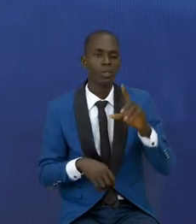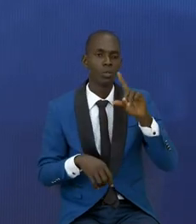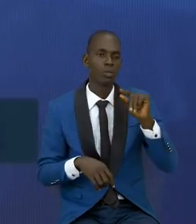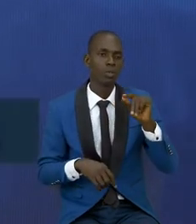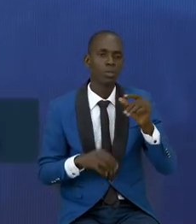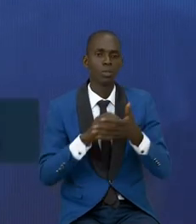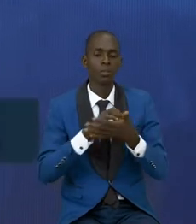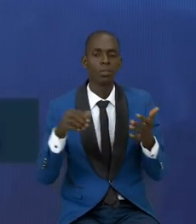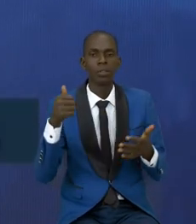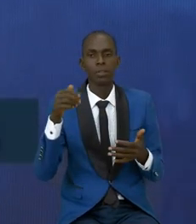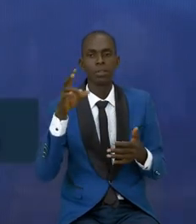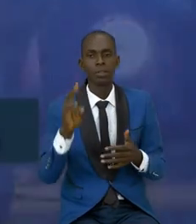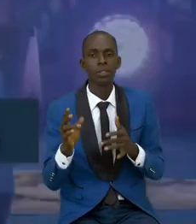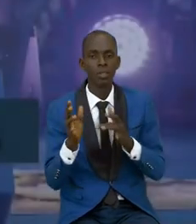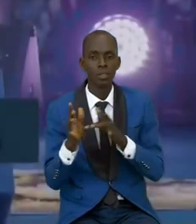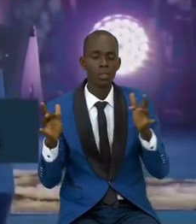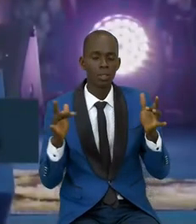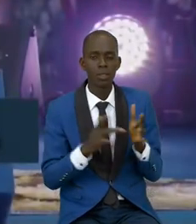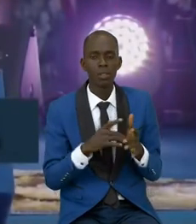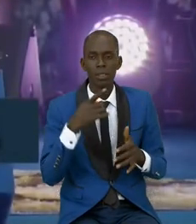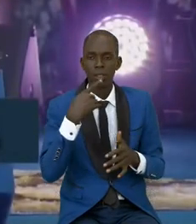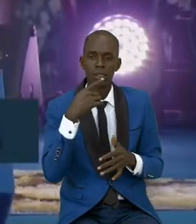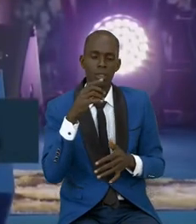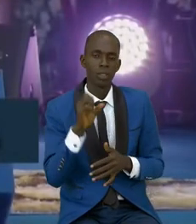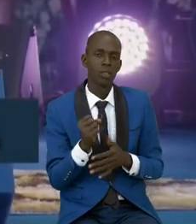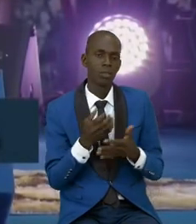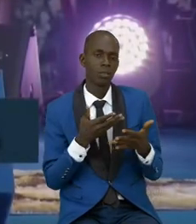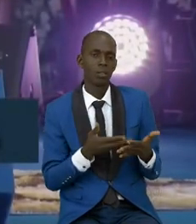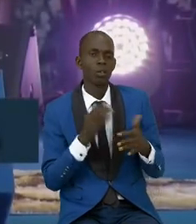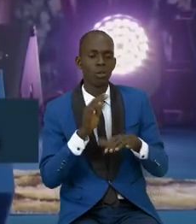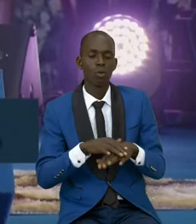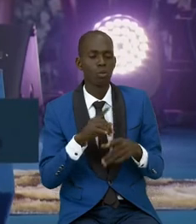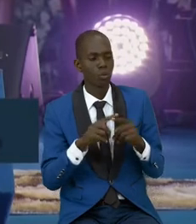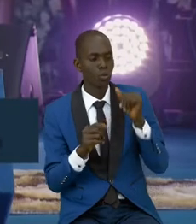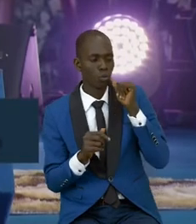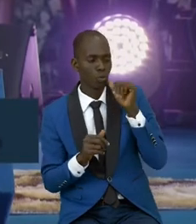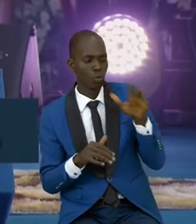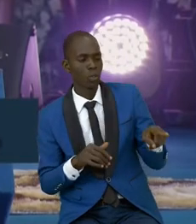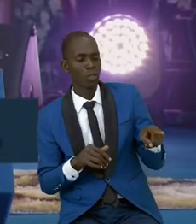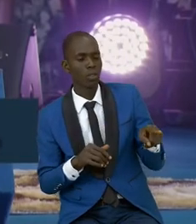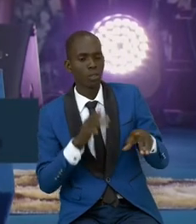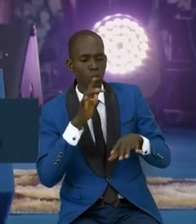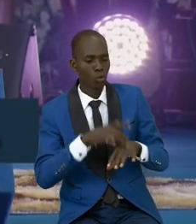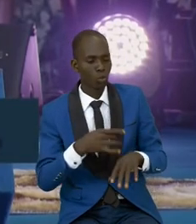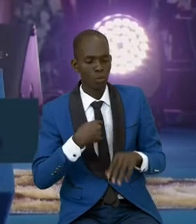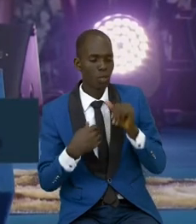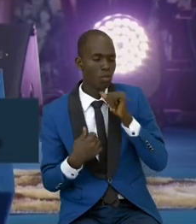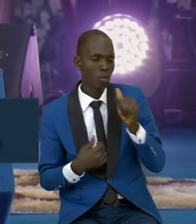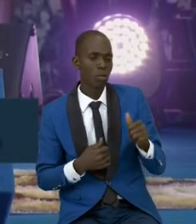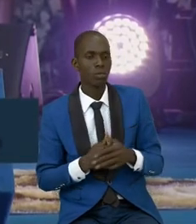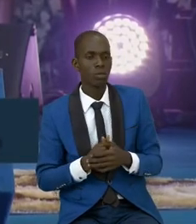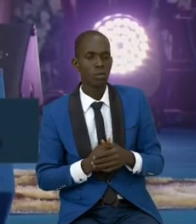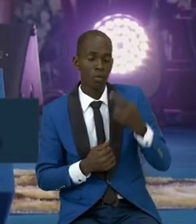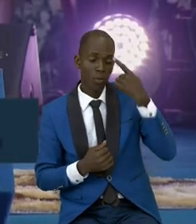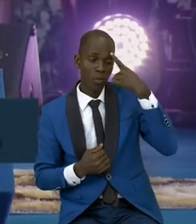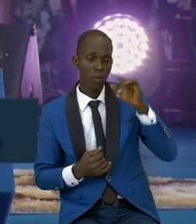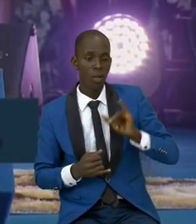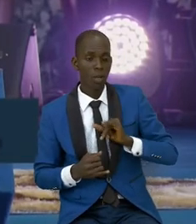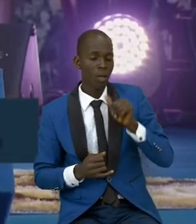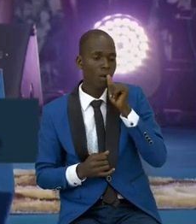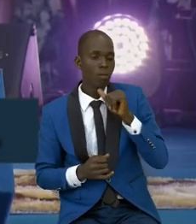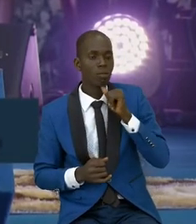17. Jesus says unto her, touch me not, for I am not